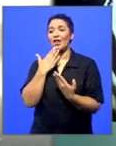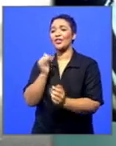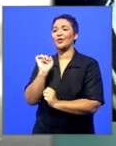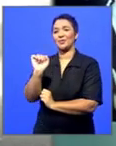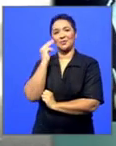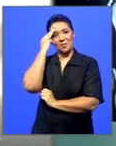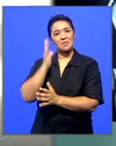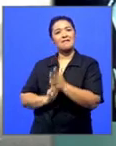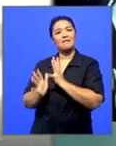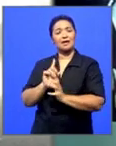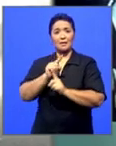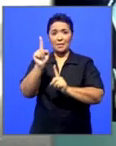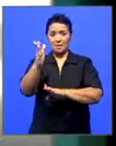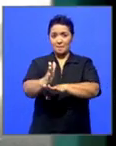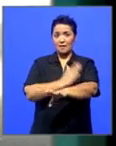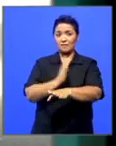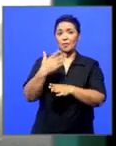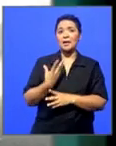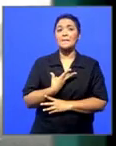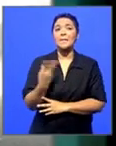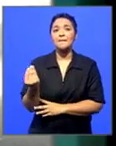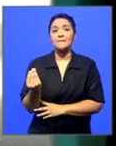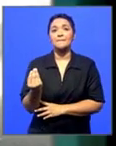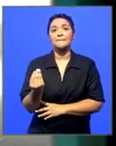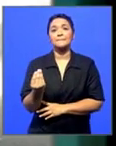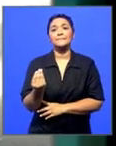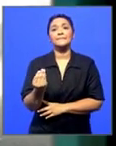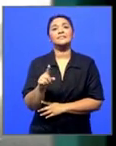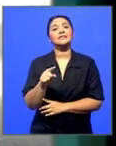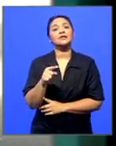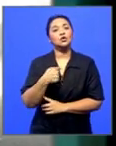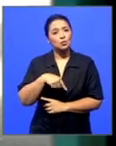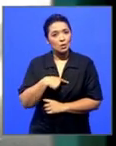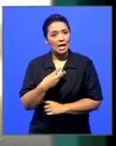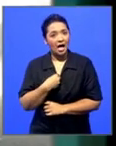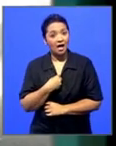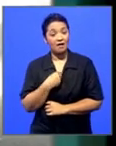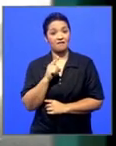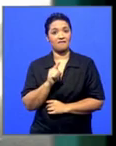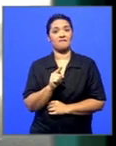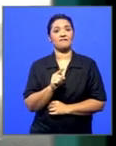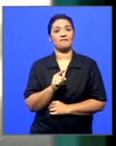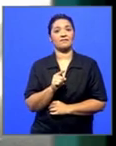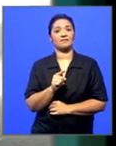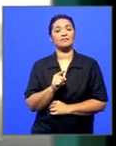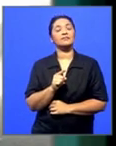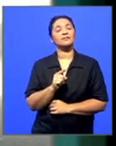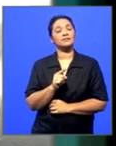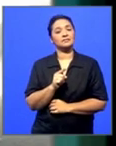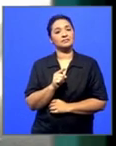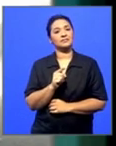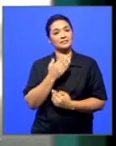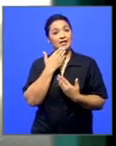your memories. Yeah, but before perhaps I go, we've got this Friday, and thanks to